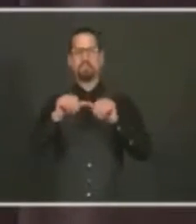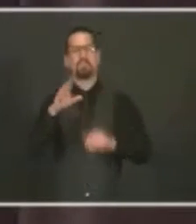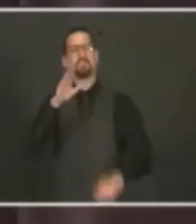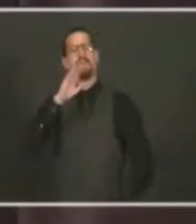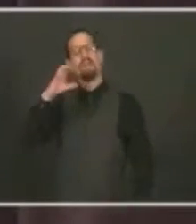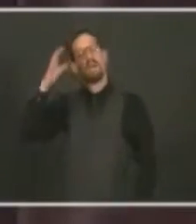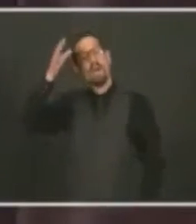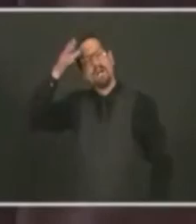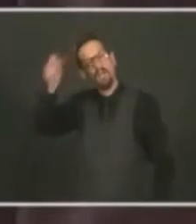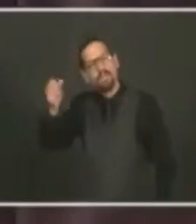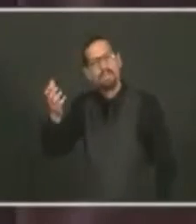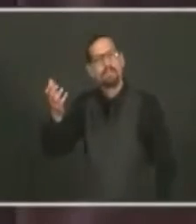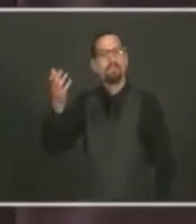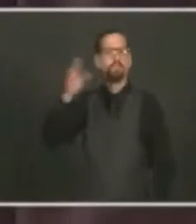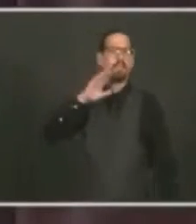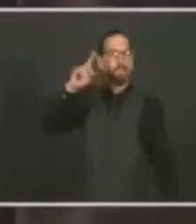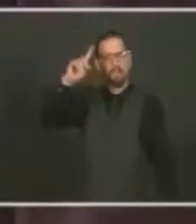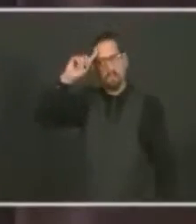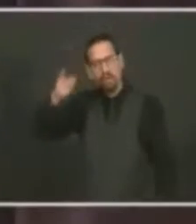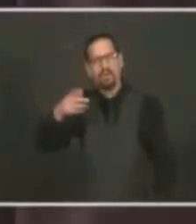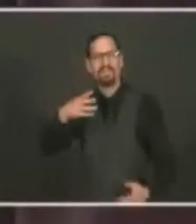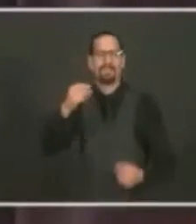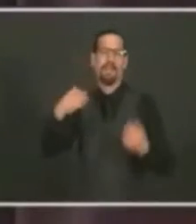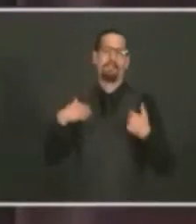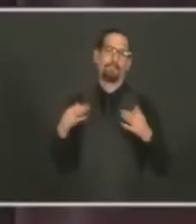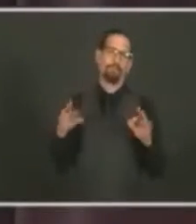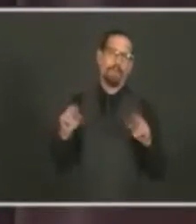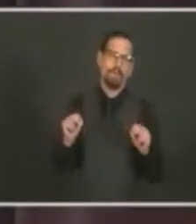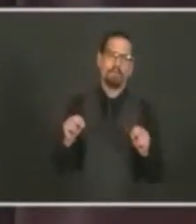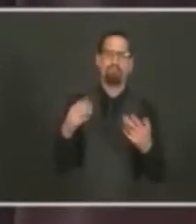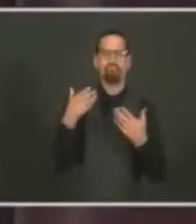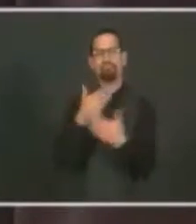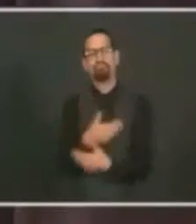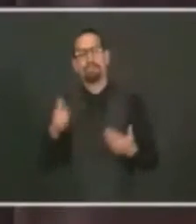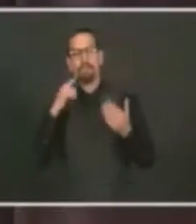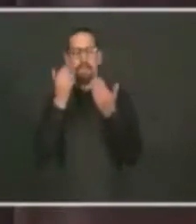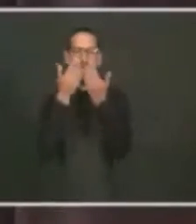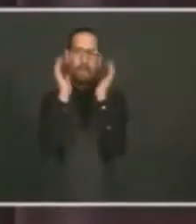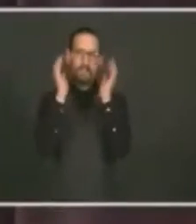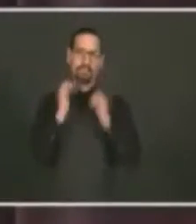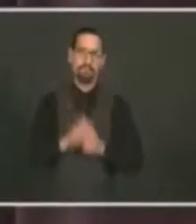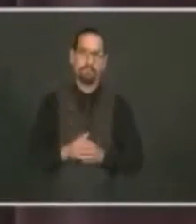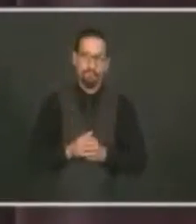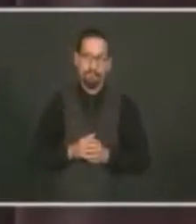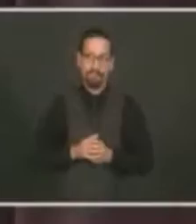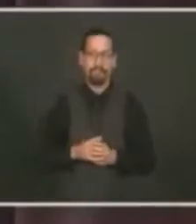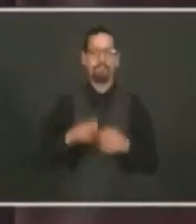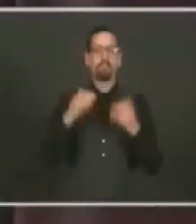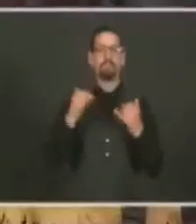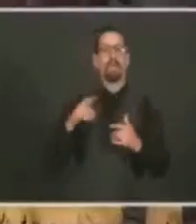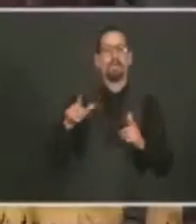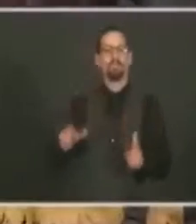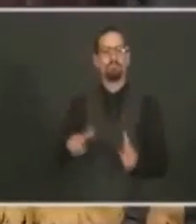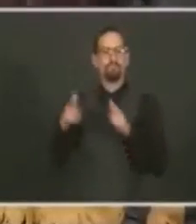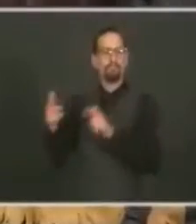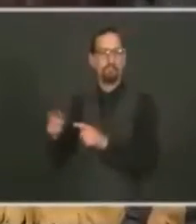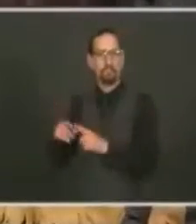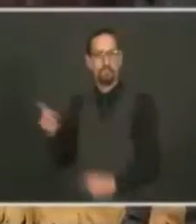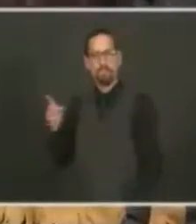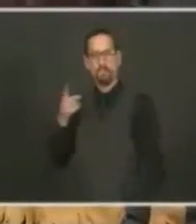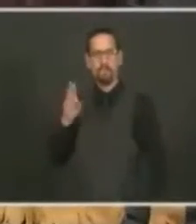and enjoy Halloween. Okay, I'm going to turn it over to Dr. Alexander Scott, and then we'll answer questions.